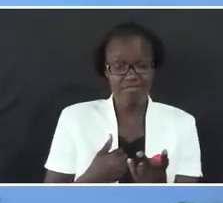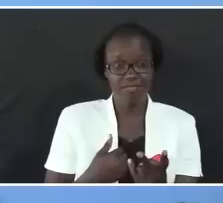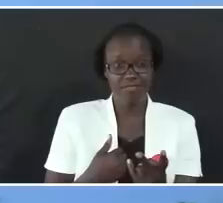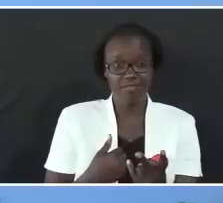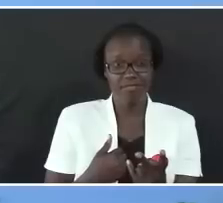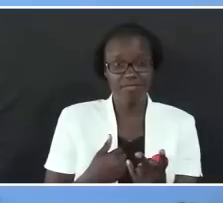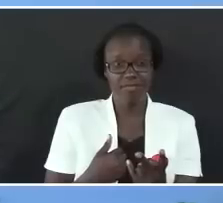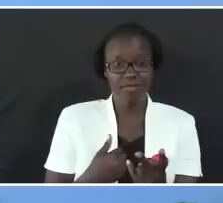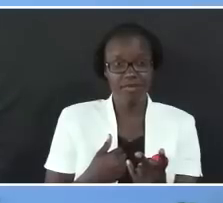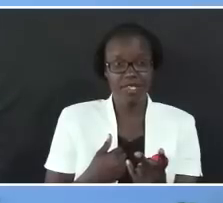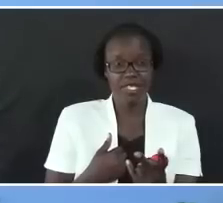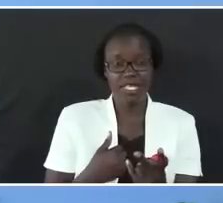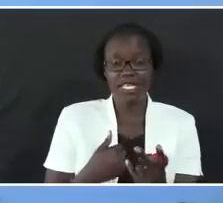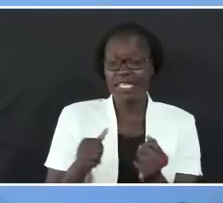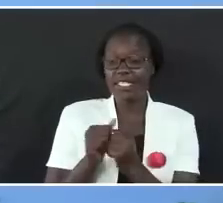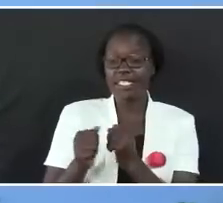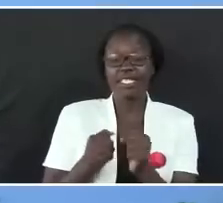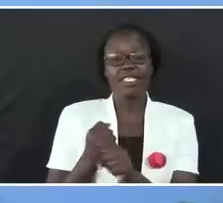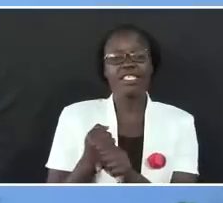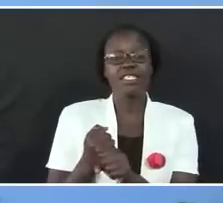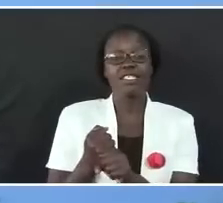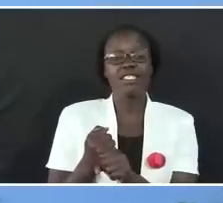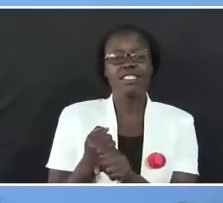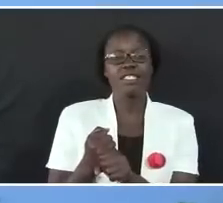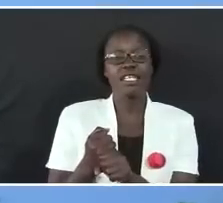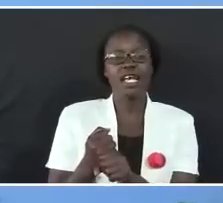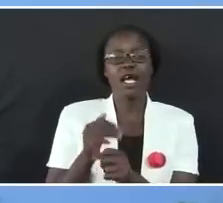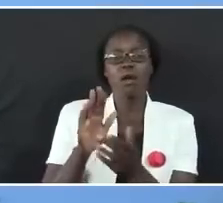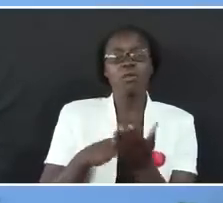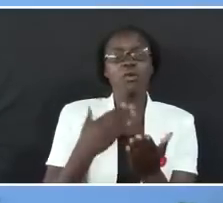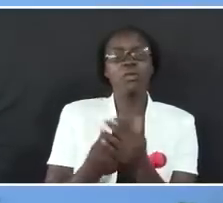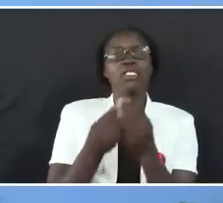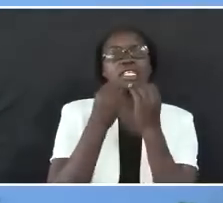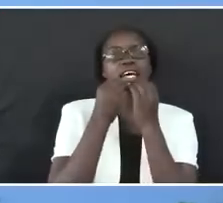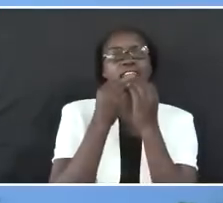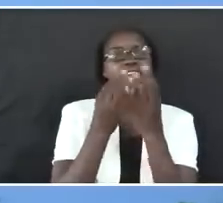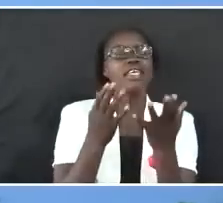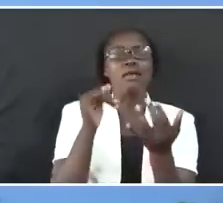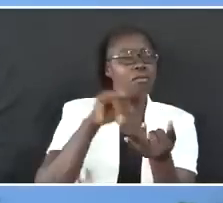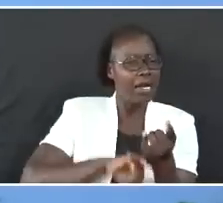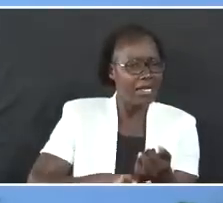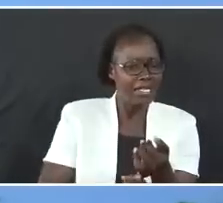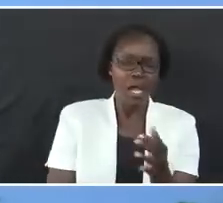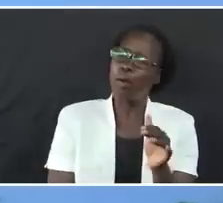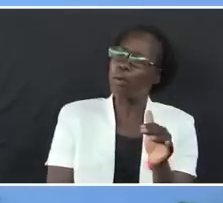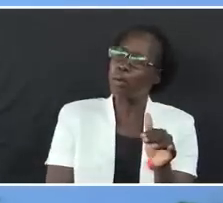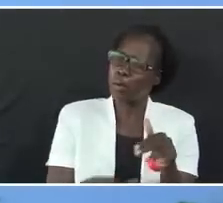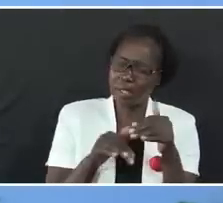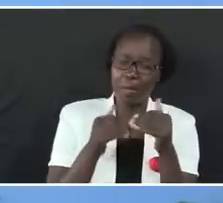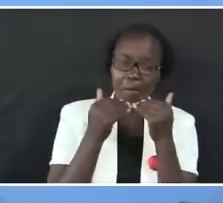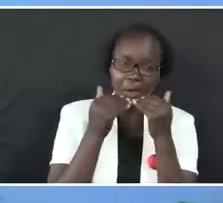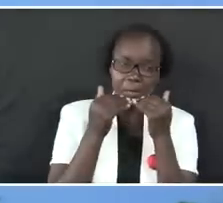She says, for these 7 years, he never proposed marriage.